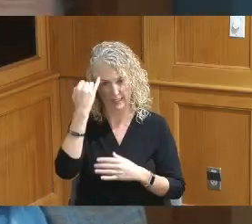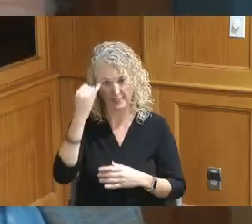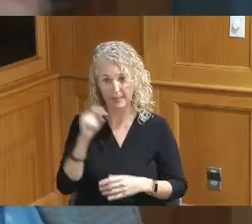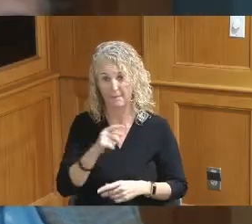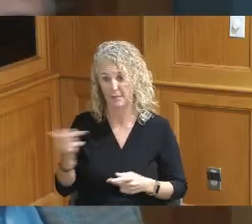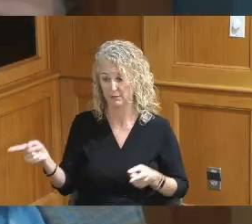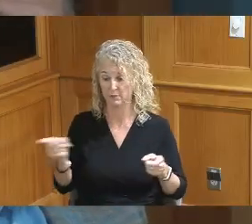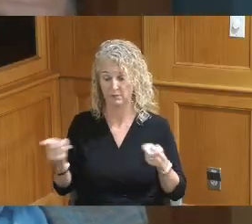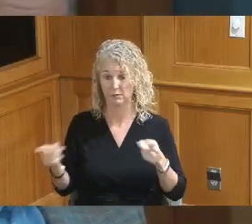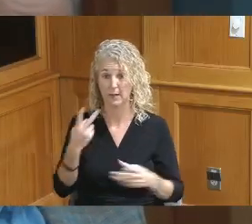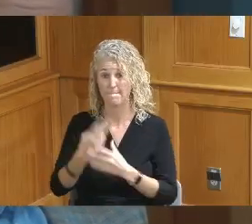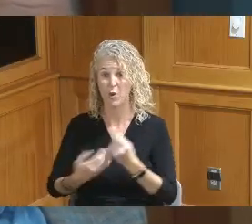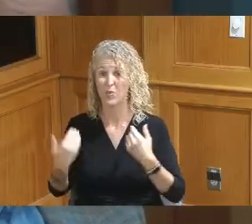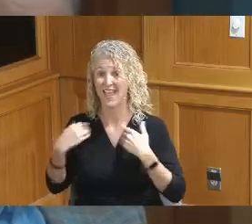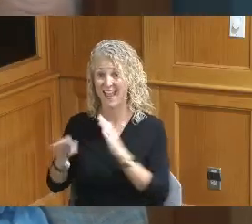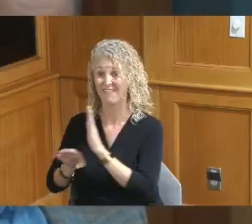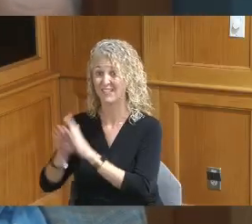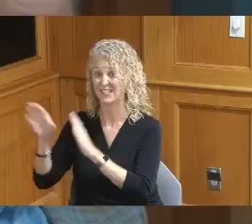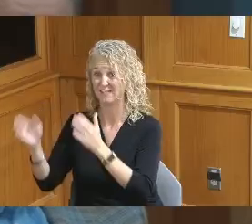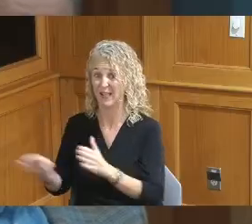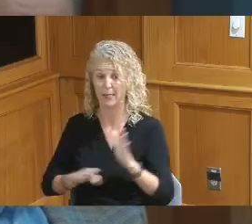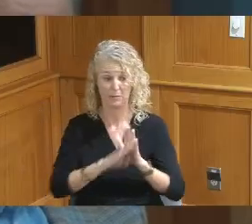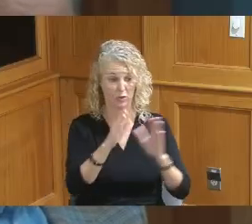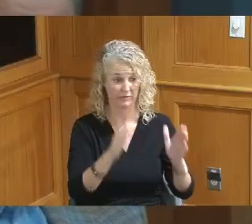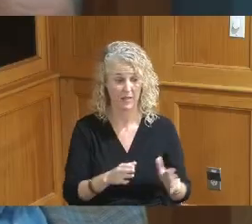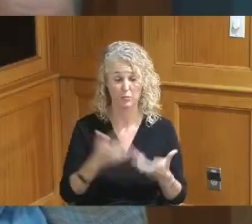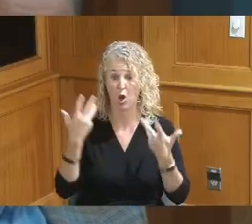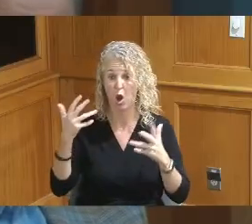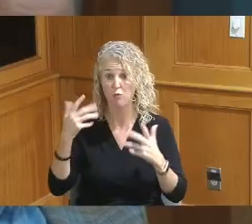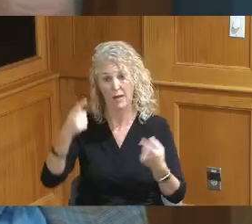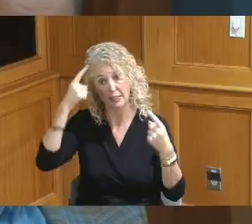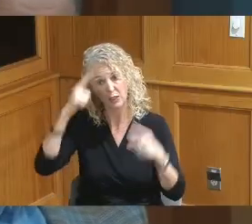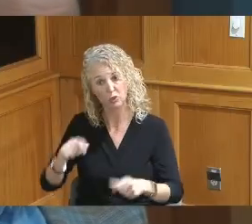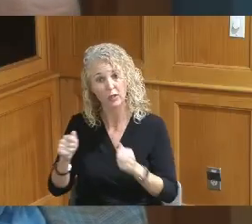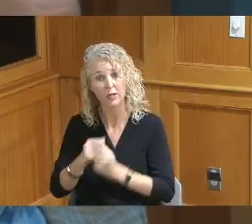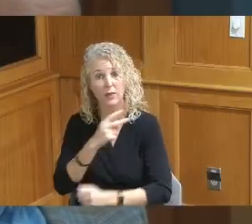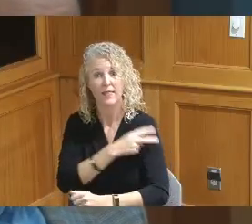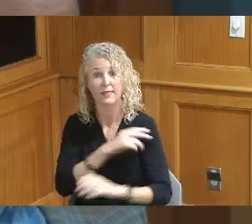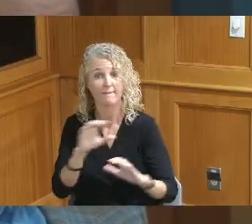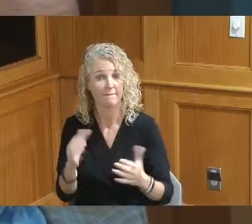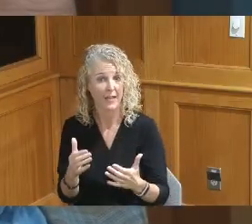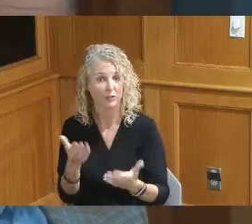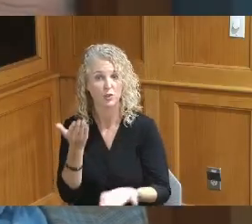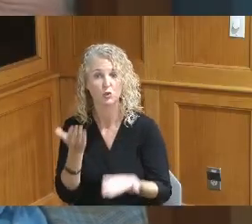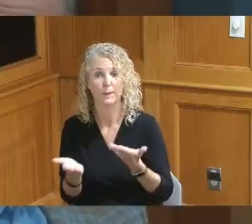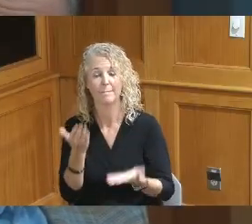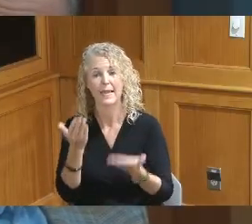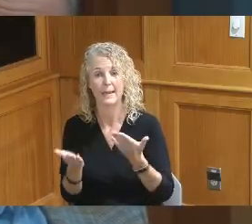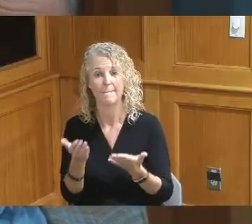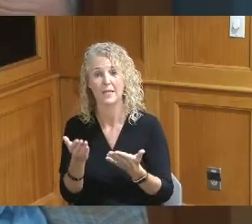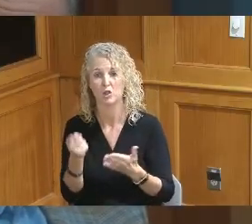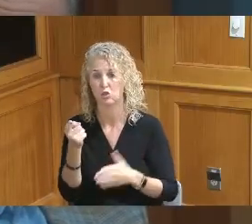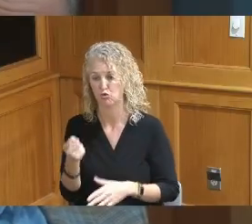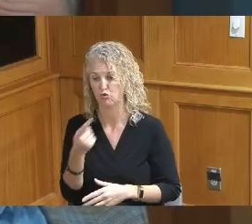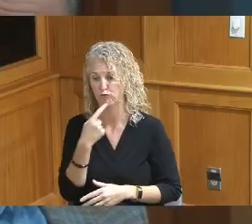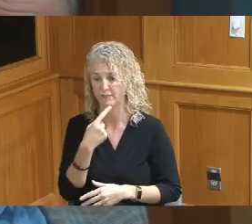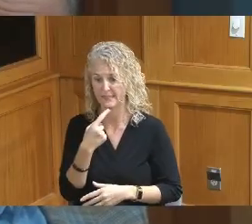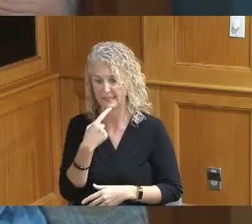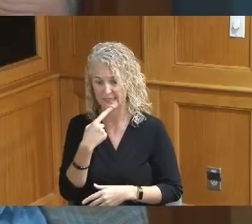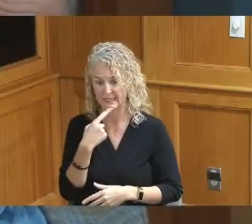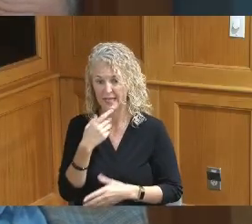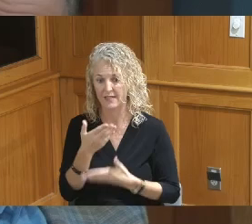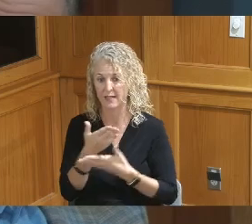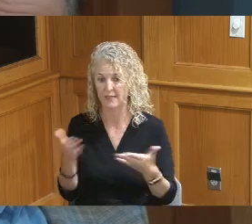with developers who are trying to do something for veterans. And I just, maybe you've indicated what you